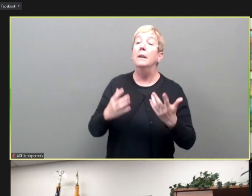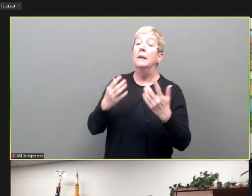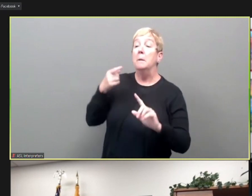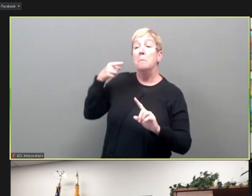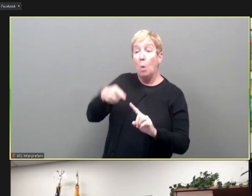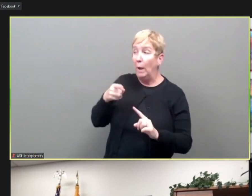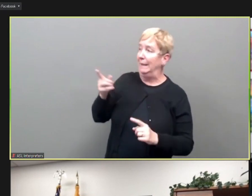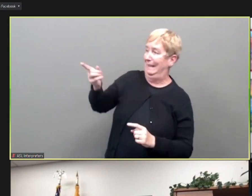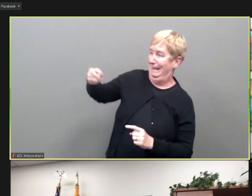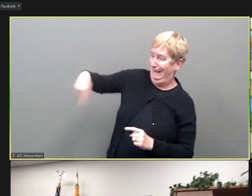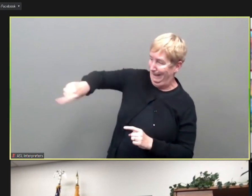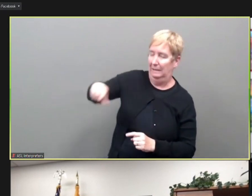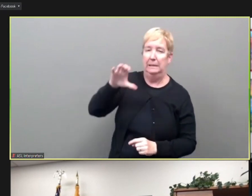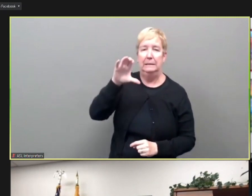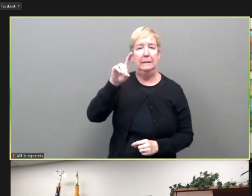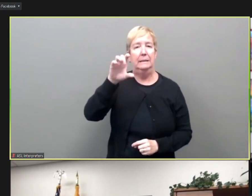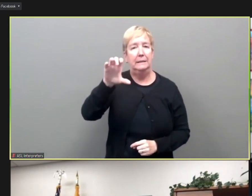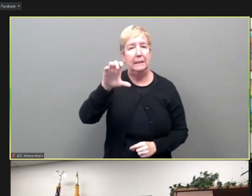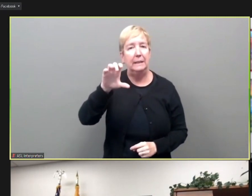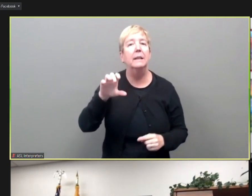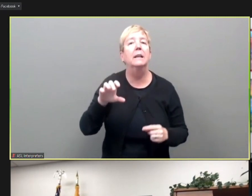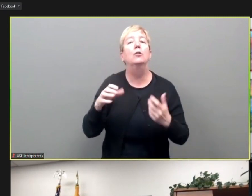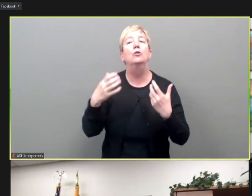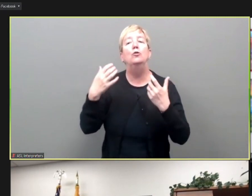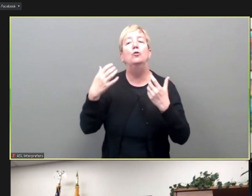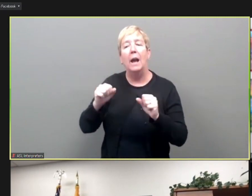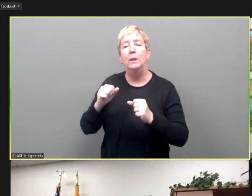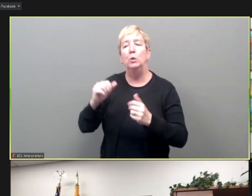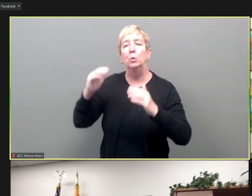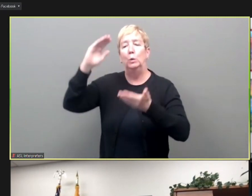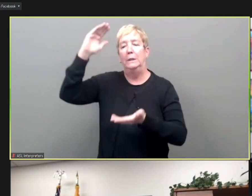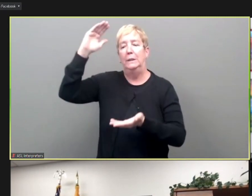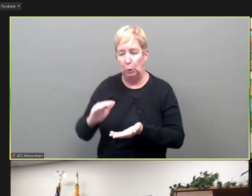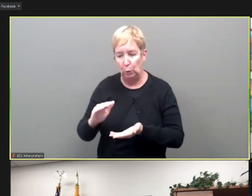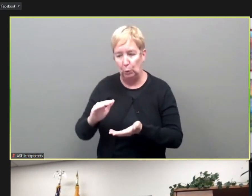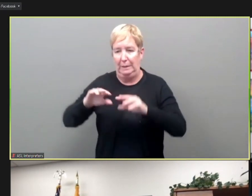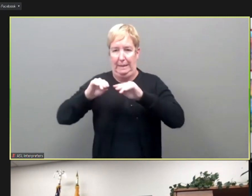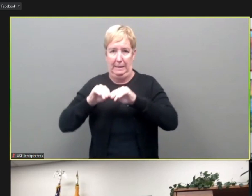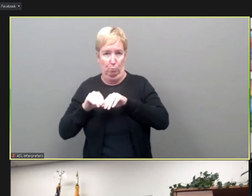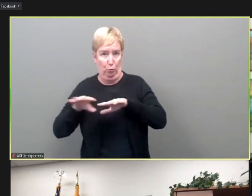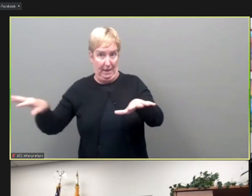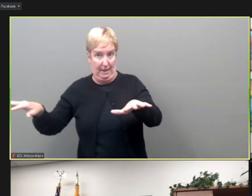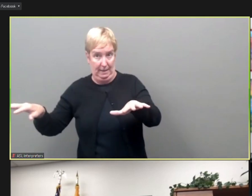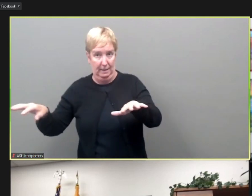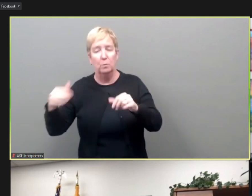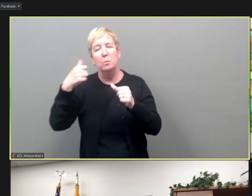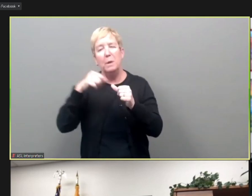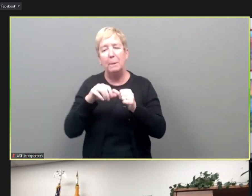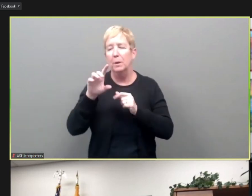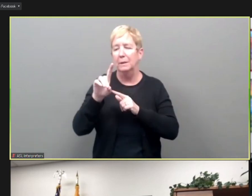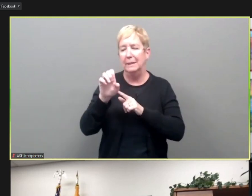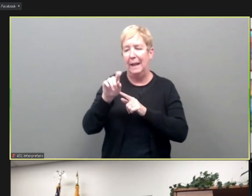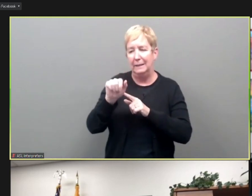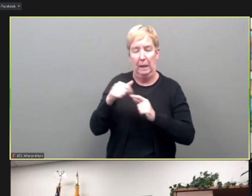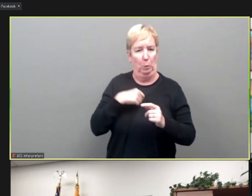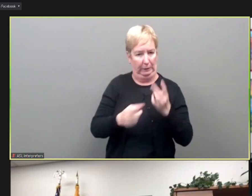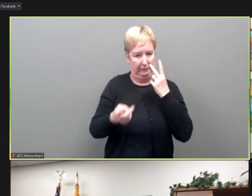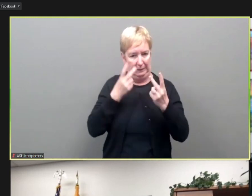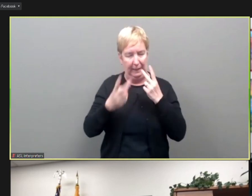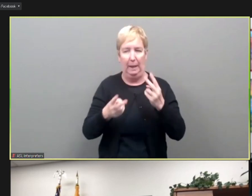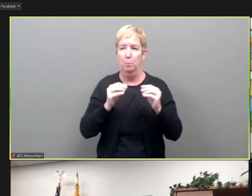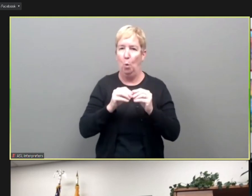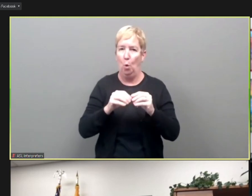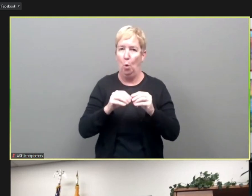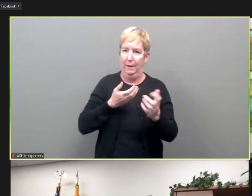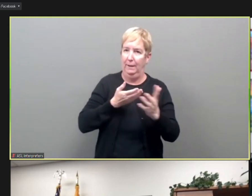reduce, right, the number of people who actually get cases, because they're seeing with the Delta more breakthrough cases. And so then you say, okay,